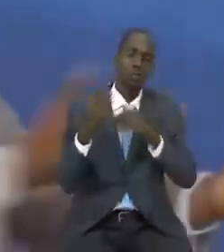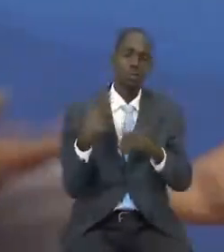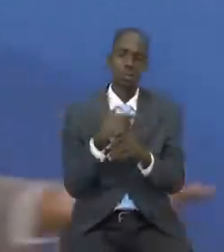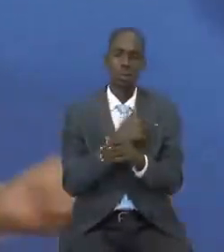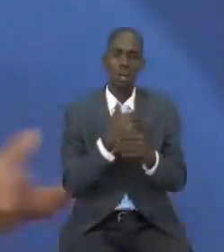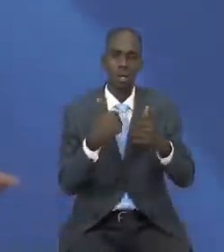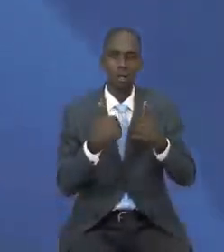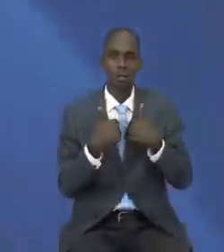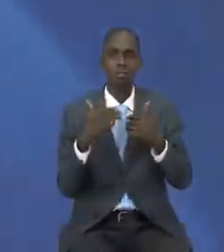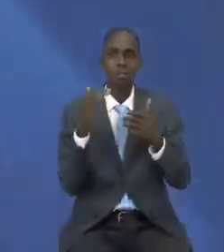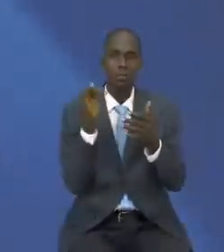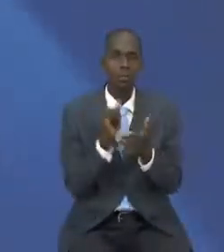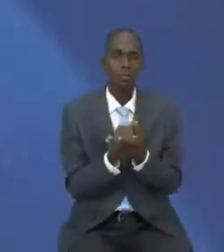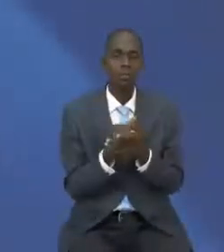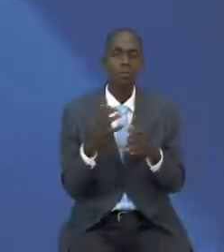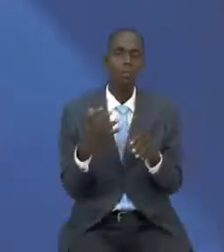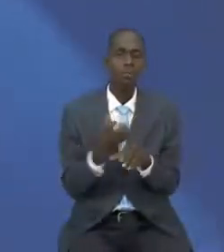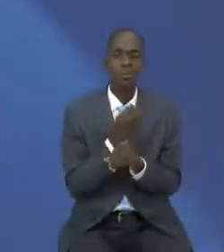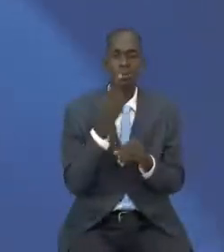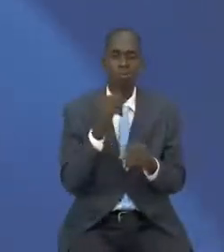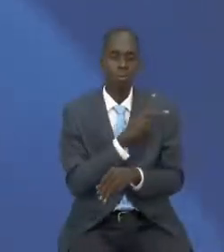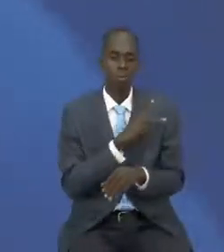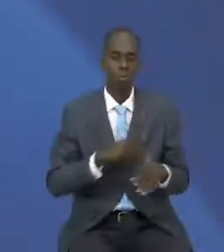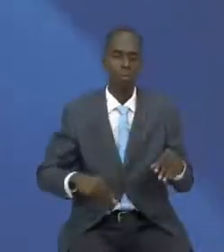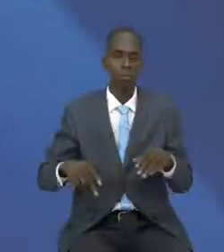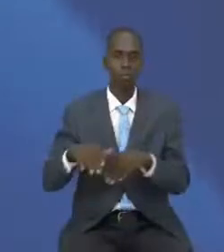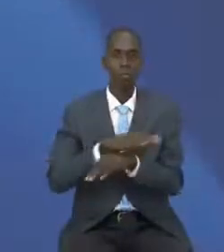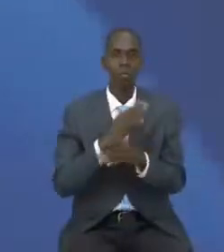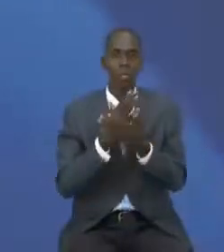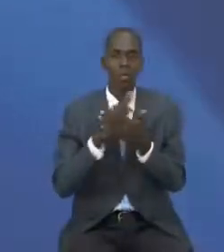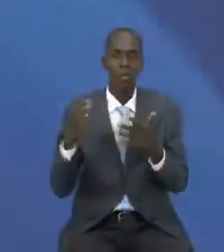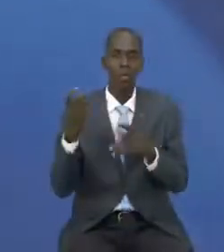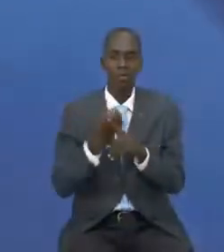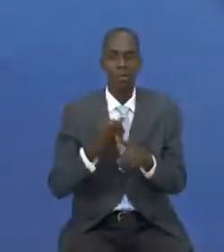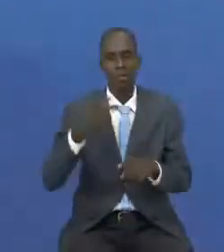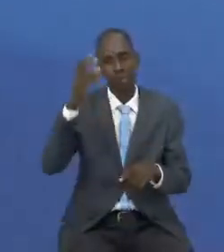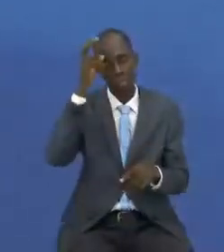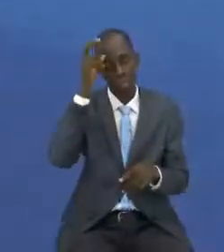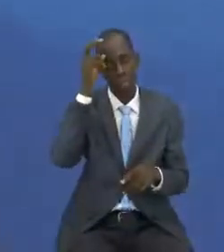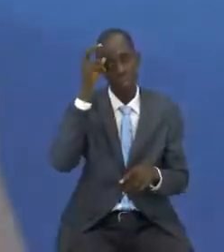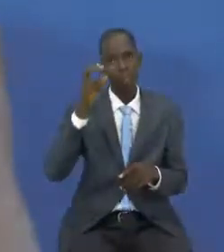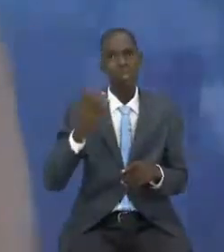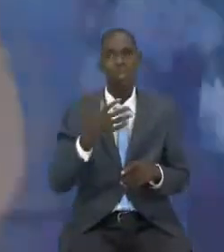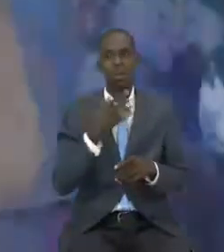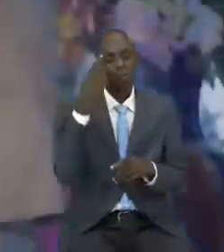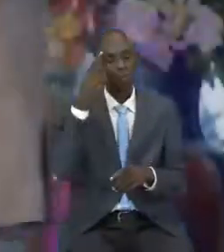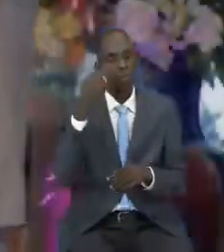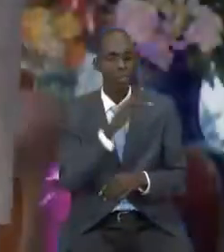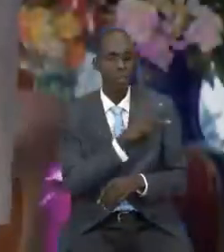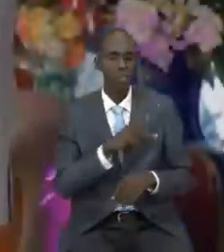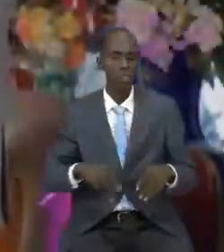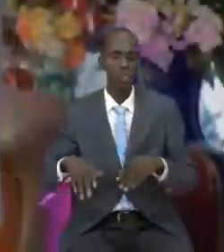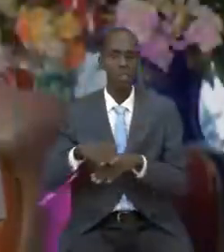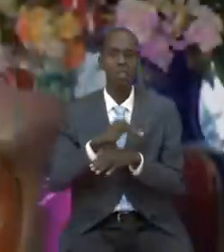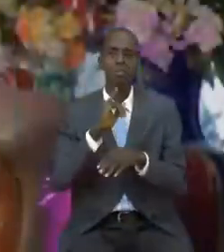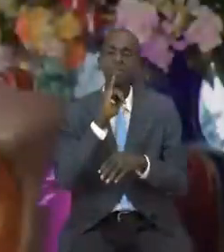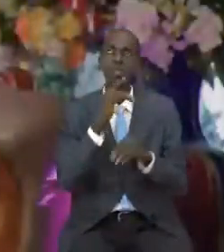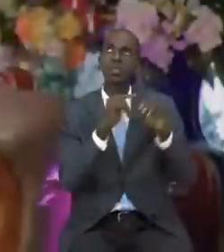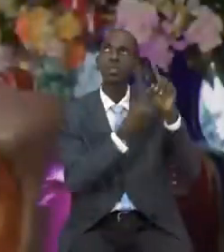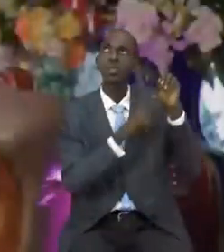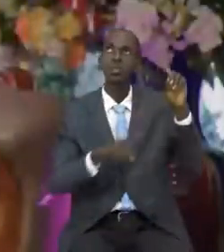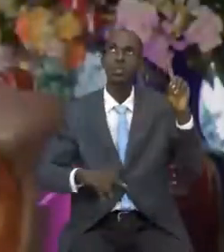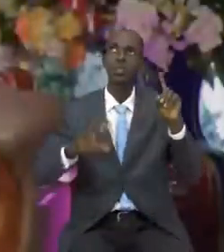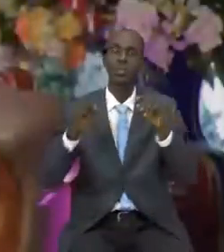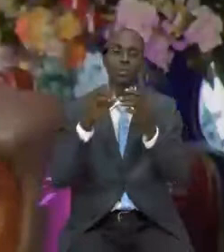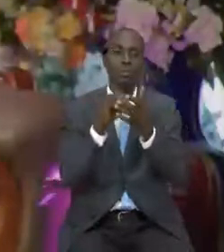that takes the kingdom away from the hand of the usurper. For the kingdom is the Lord's, and he is